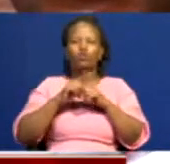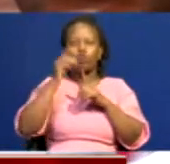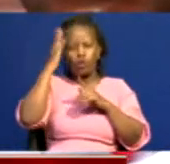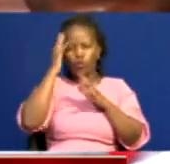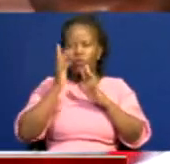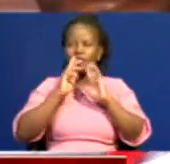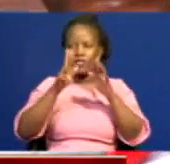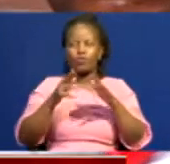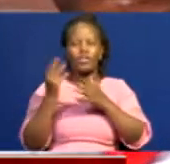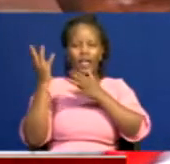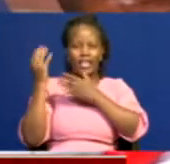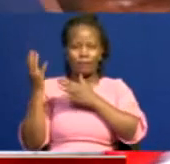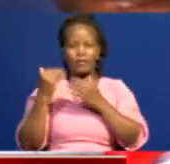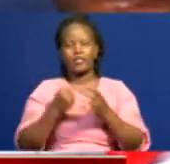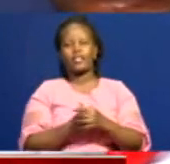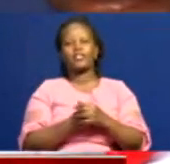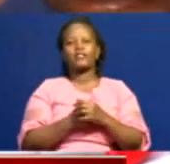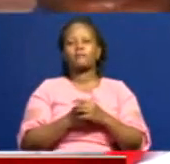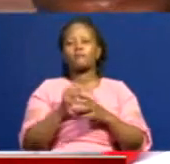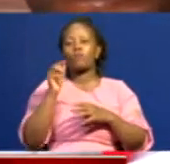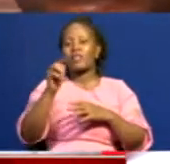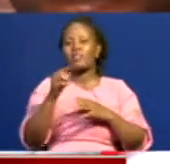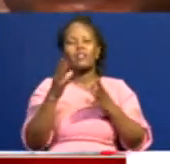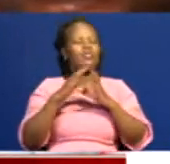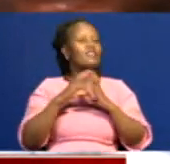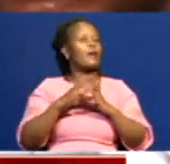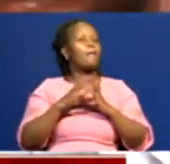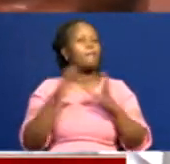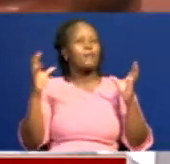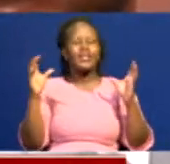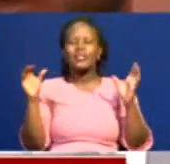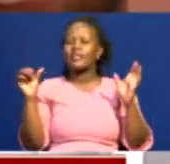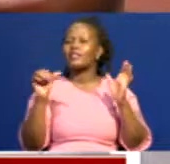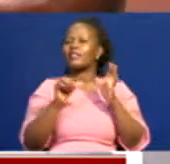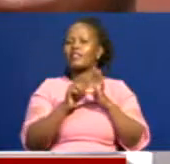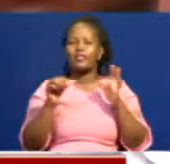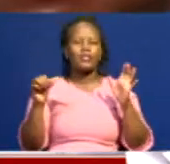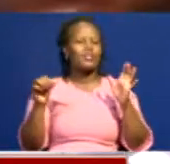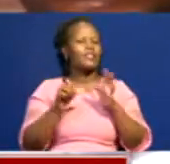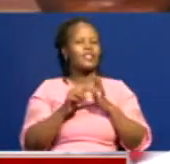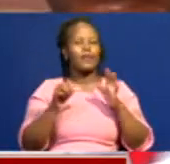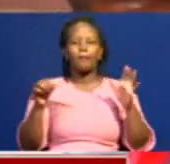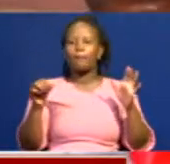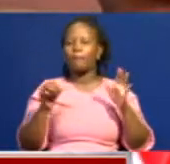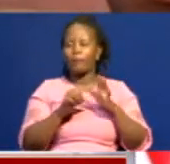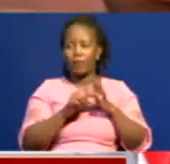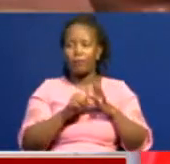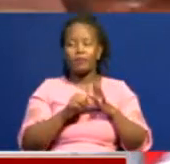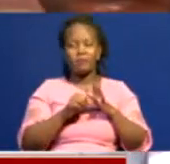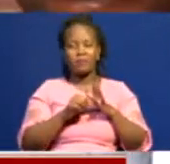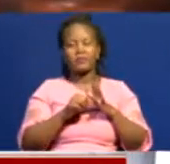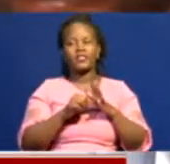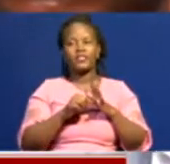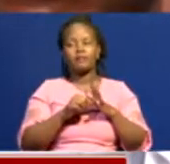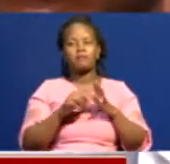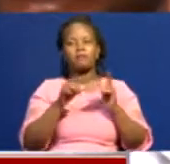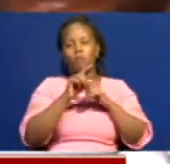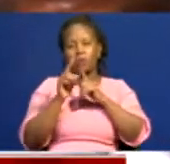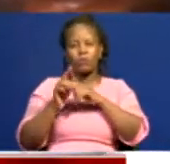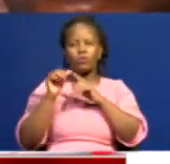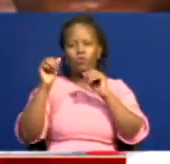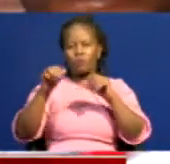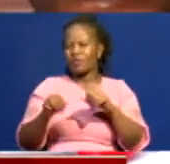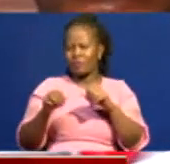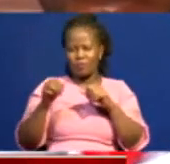It is a horrid calamity. We can check it just like the First